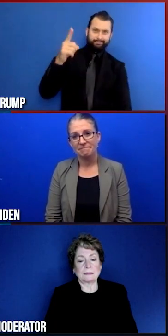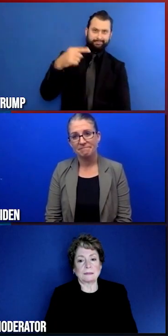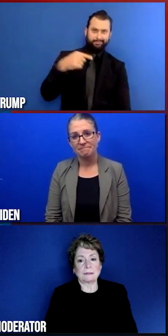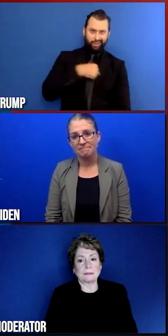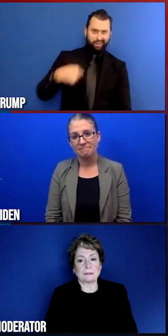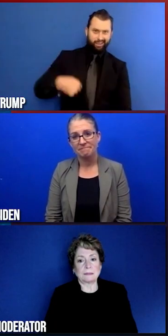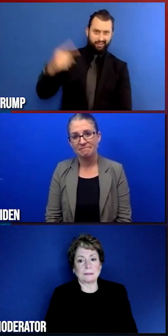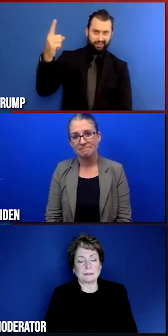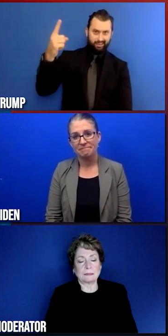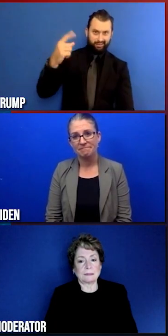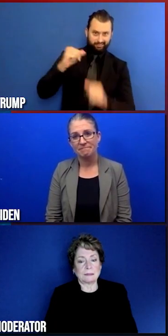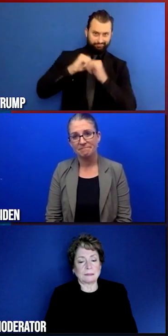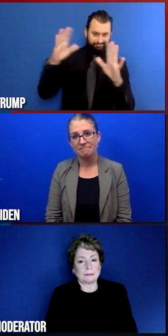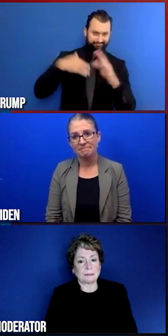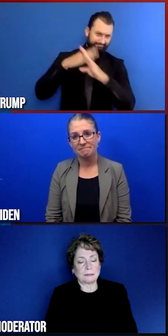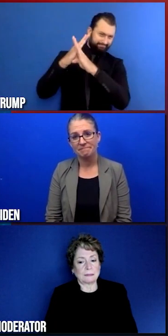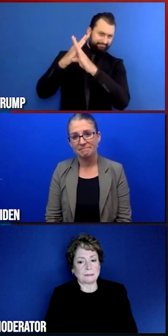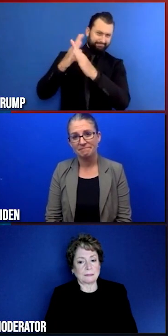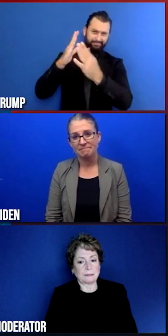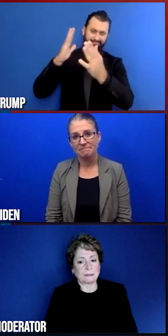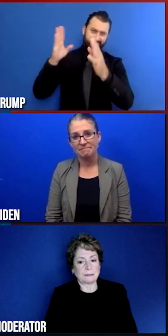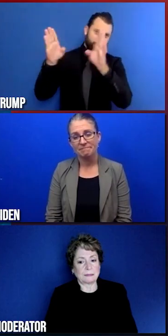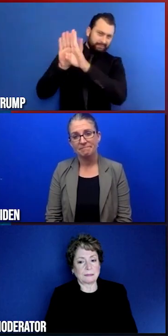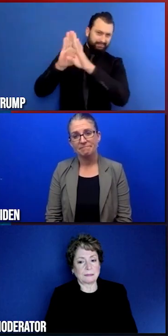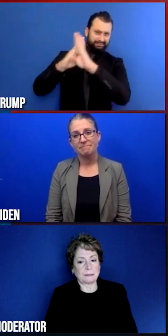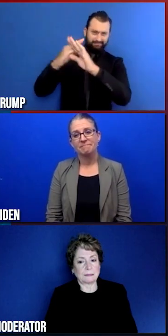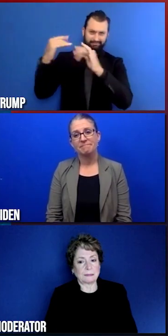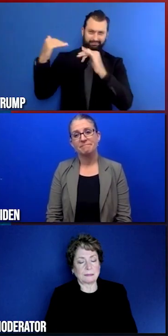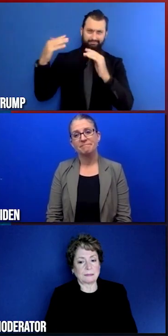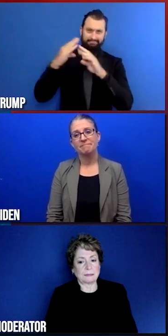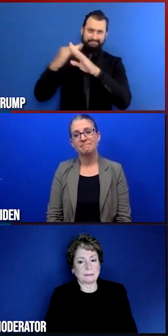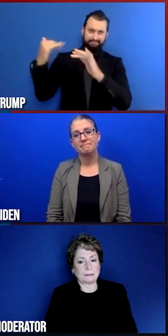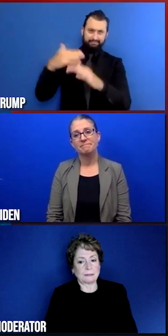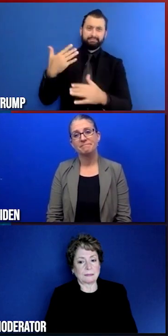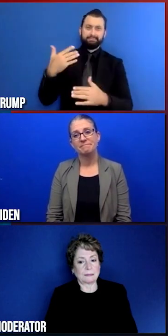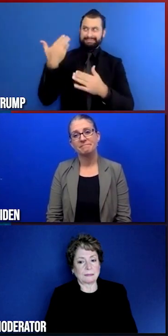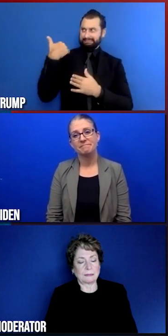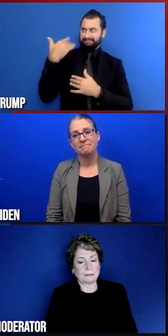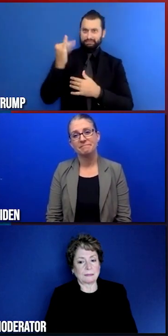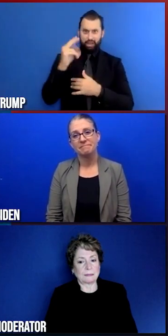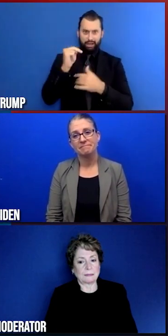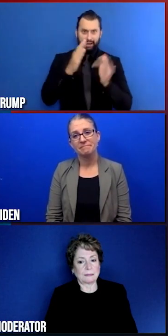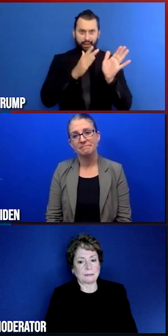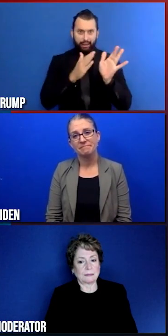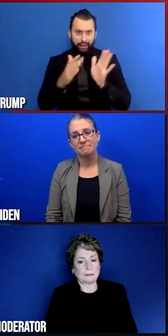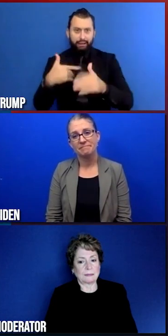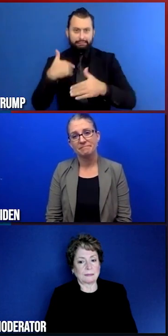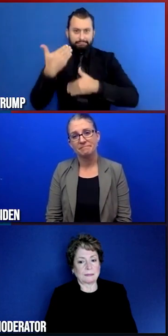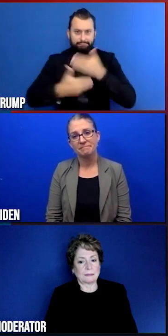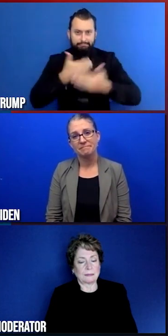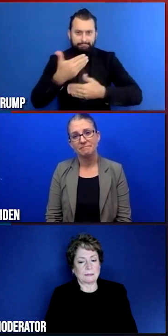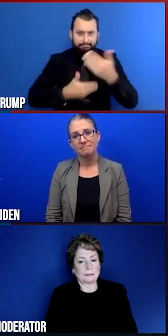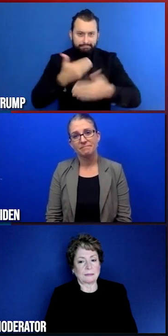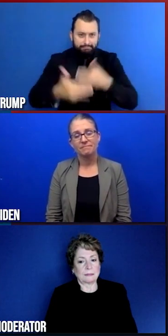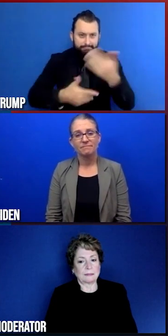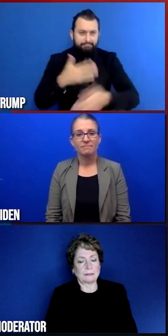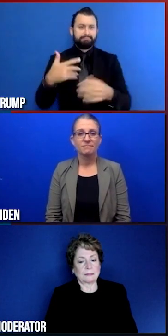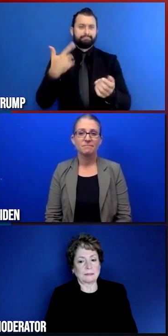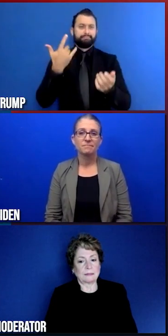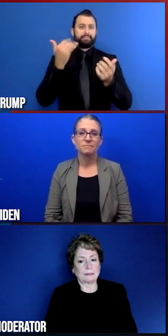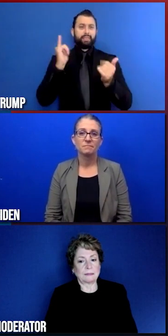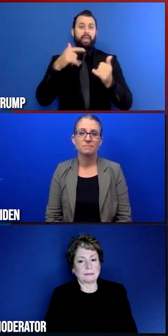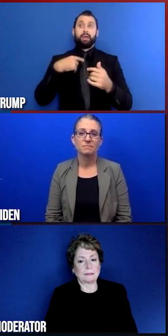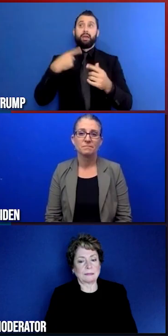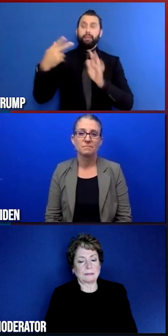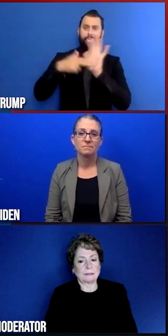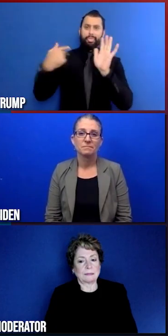I was xenophobic. I did it too soon. Now he's saying, oh, I should have, moved quicker. But he didn't move quicker. He was months